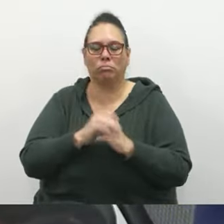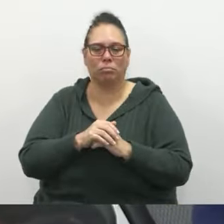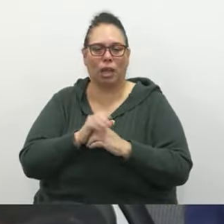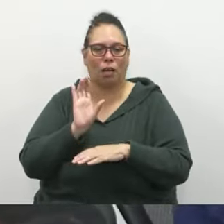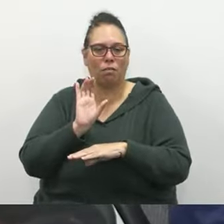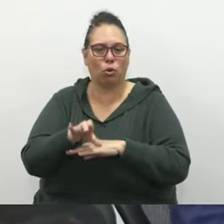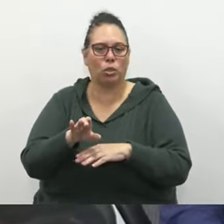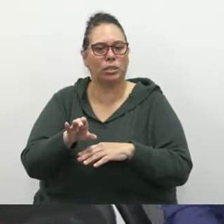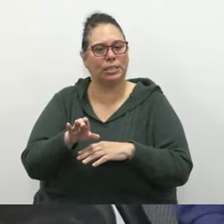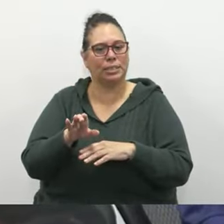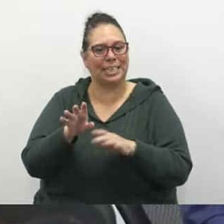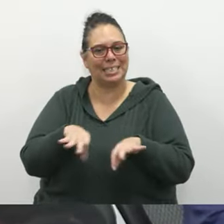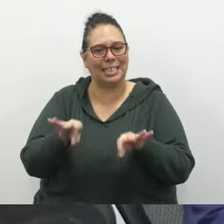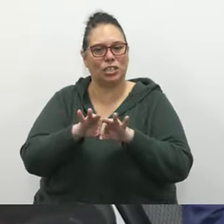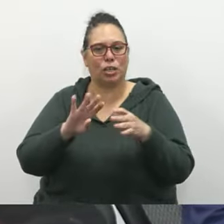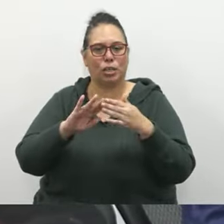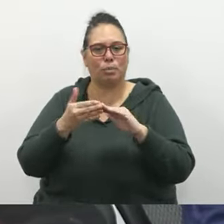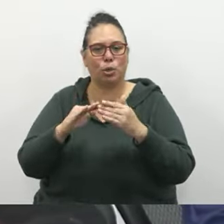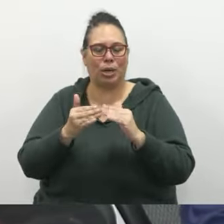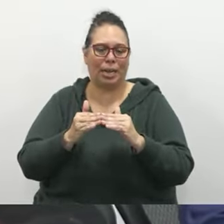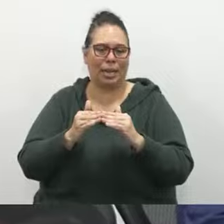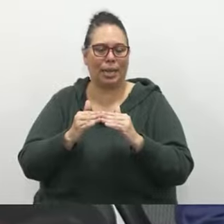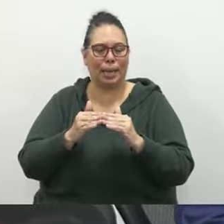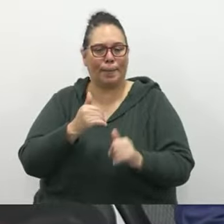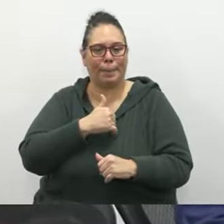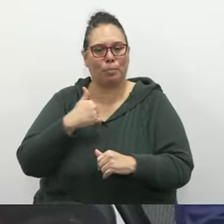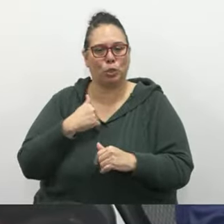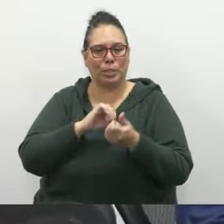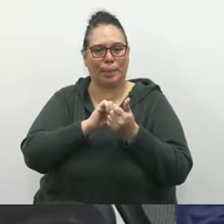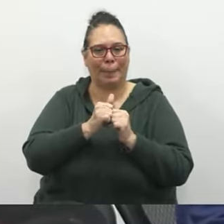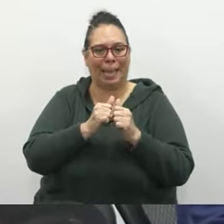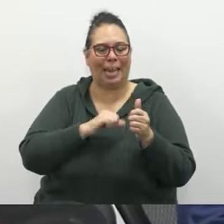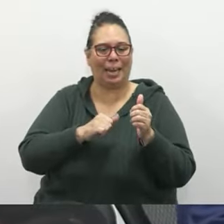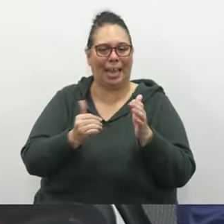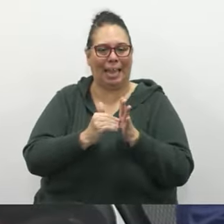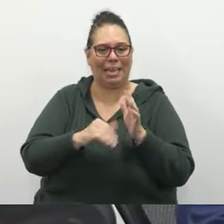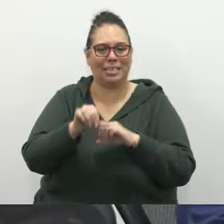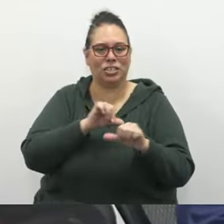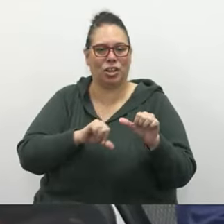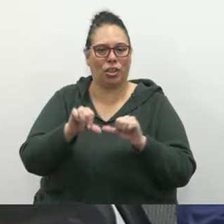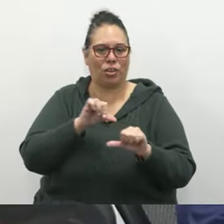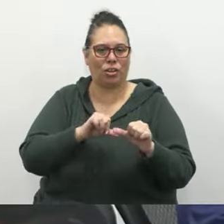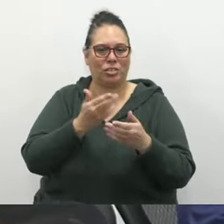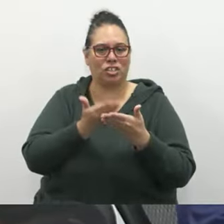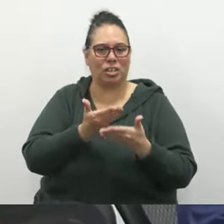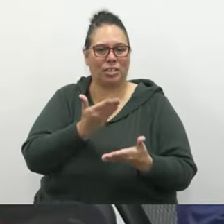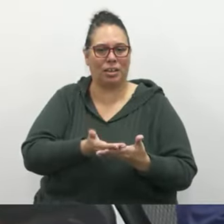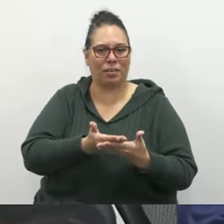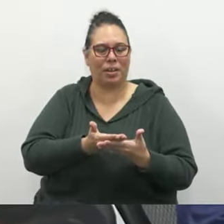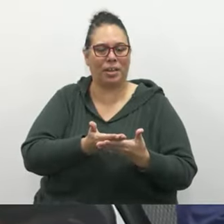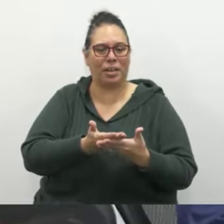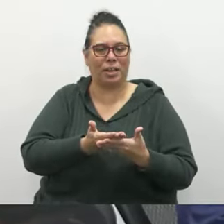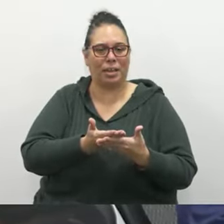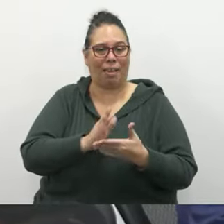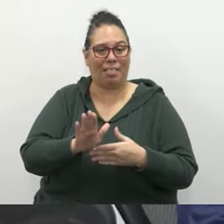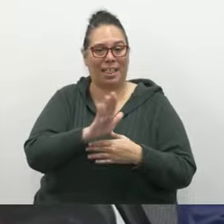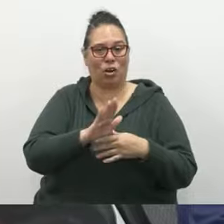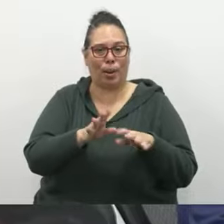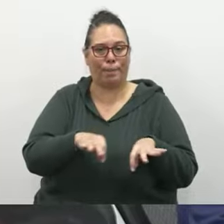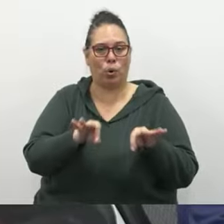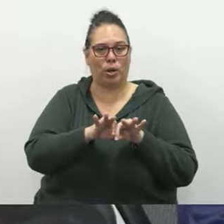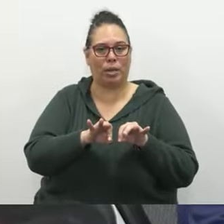essential school community members to compete against one another to justify not just their importance, but